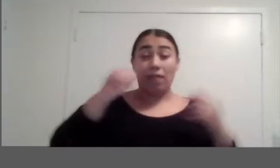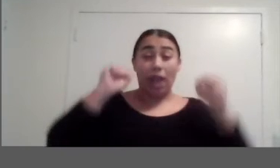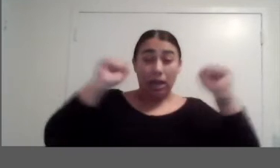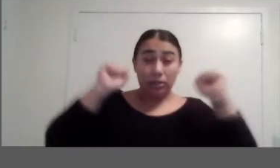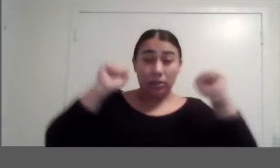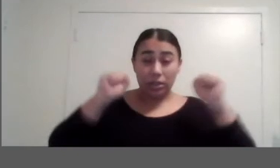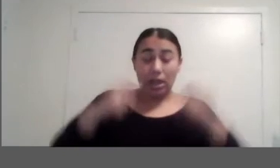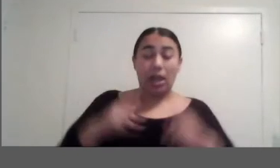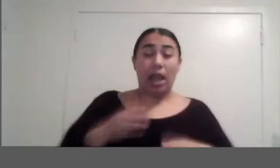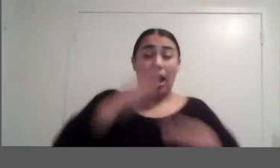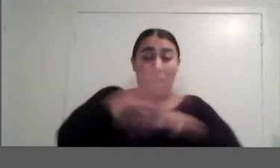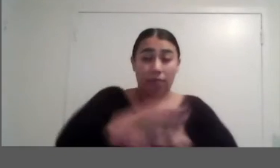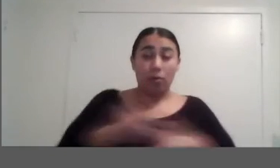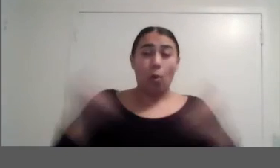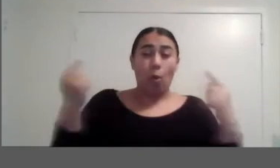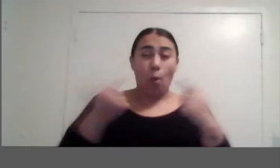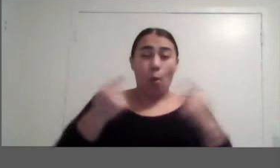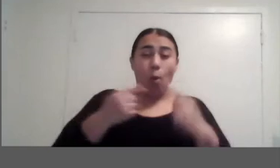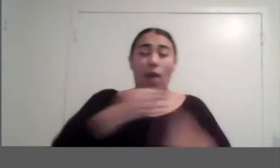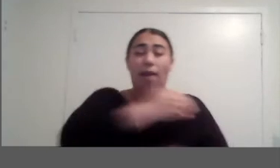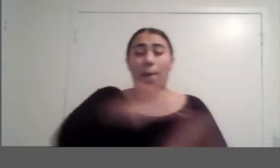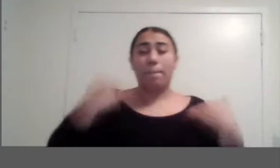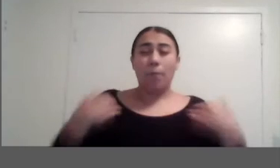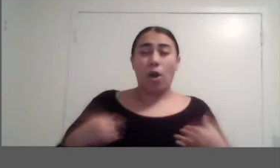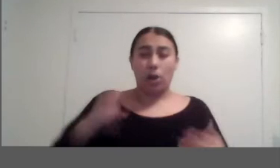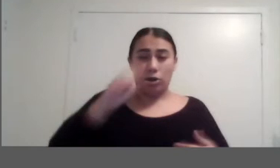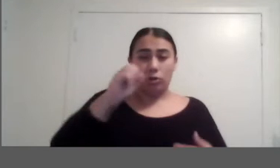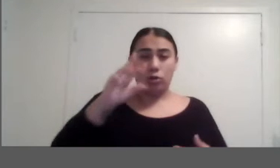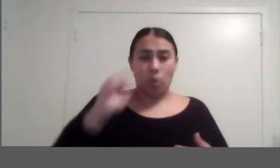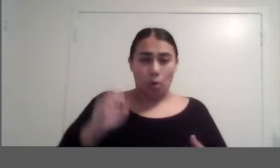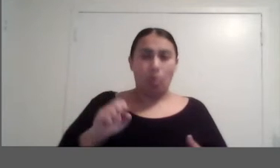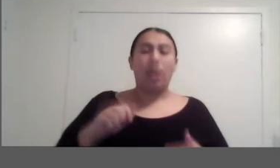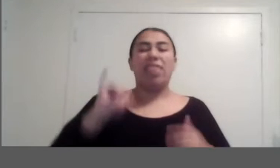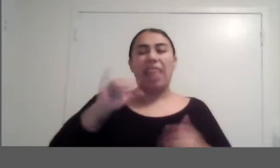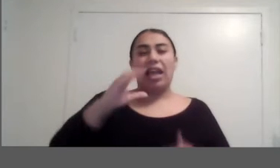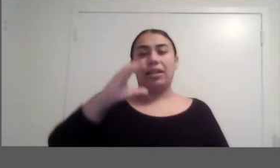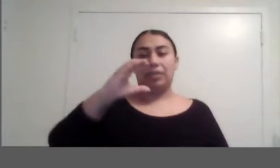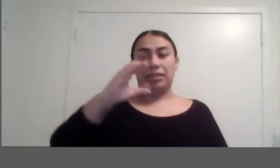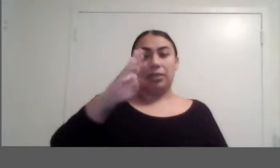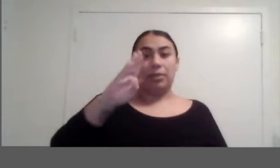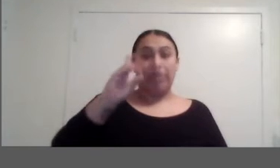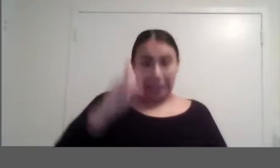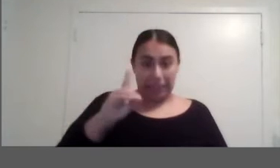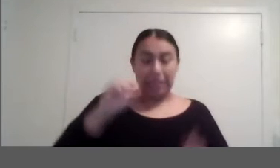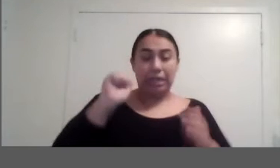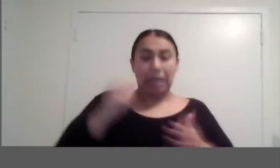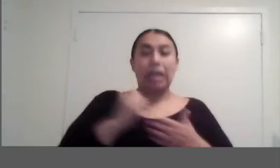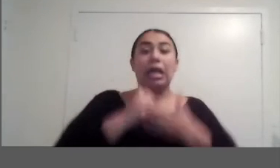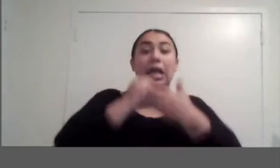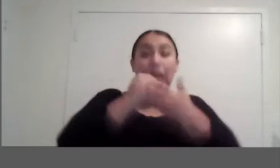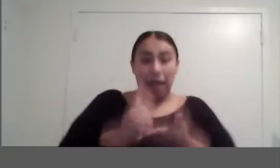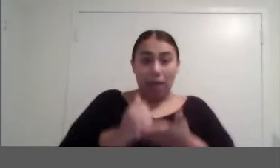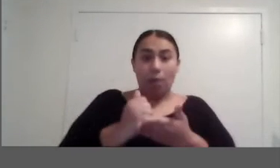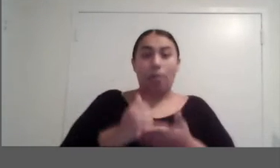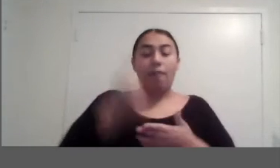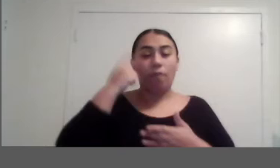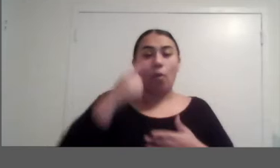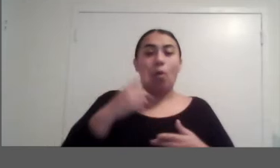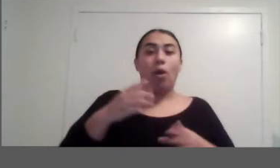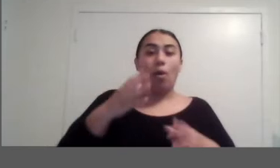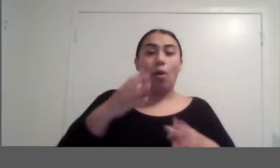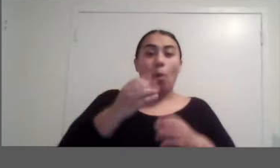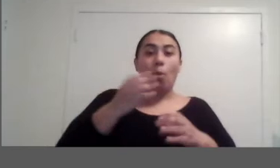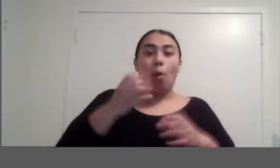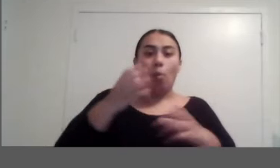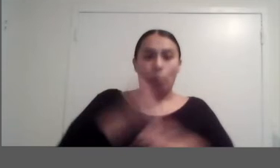Agency removed CBD off of its list of prohibited substances. So, how can CBD help? There is limited